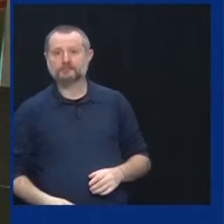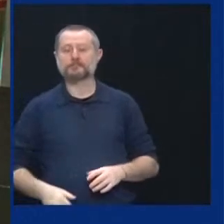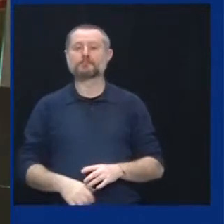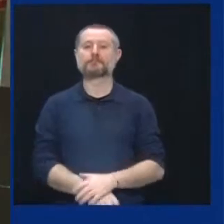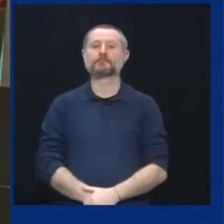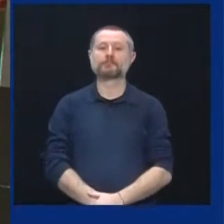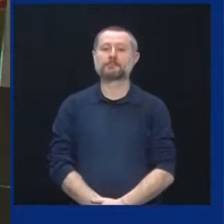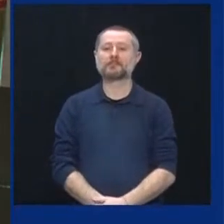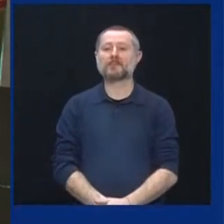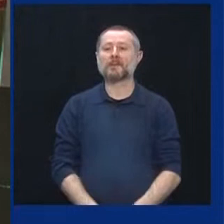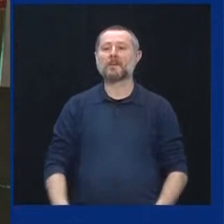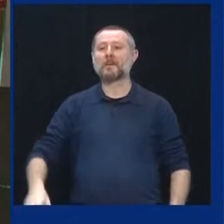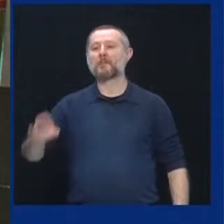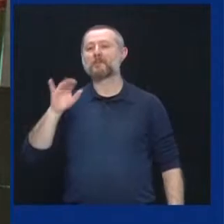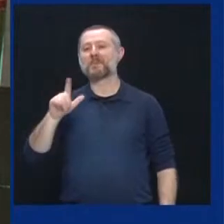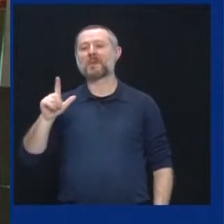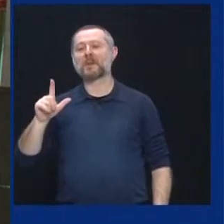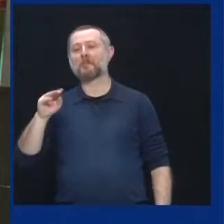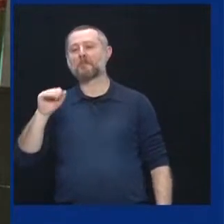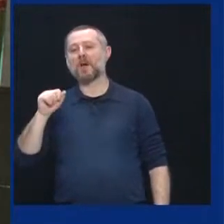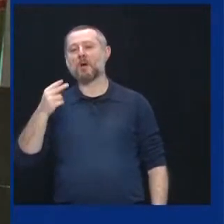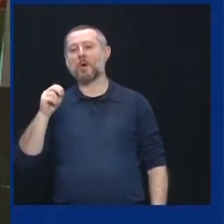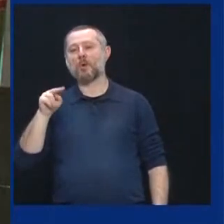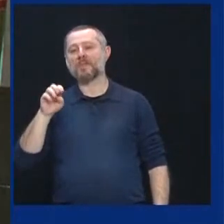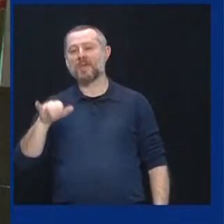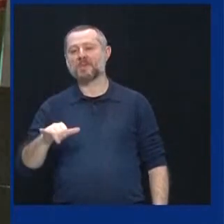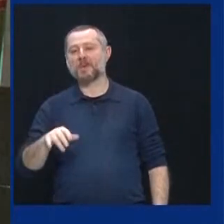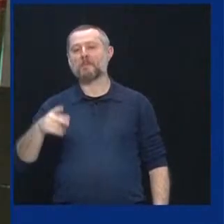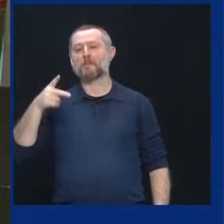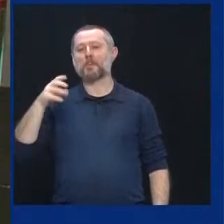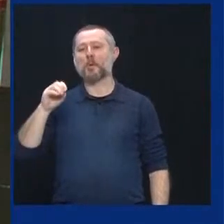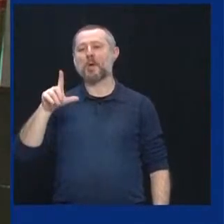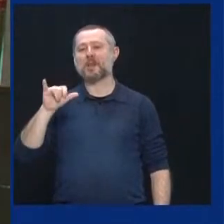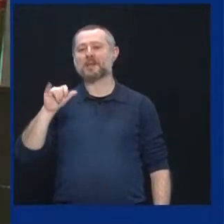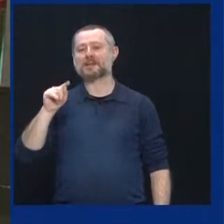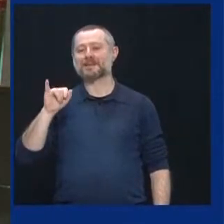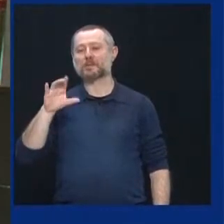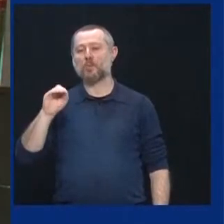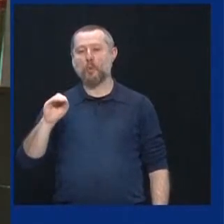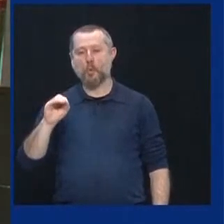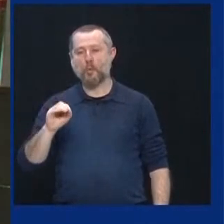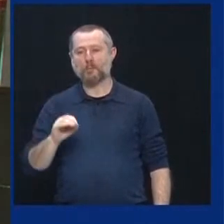Next up, we have Bill Mahoney from Politico. Bill, your line is now open. Please unmute your microphone.